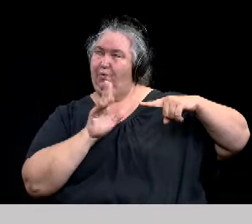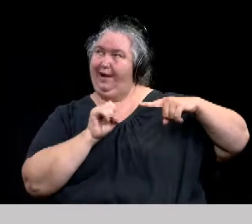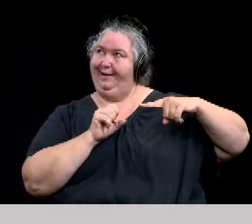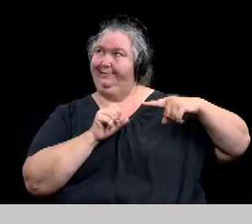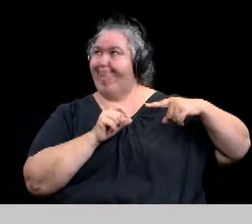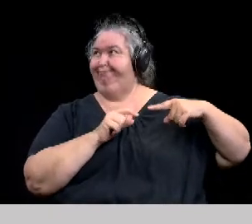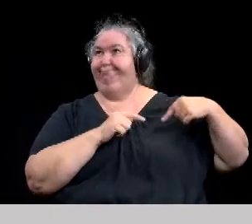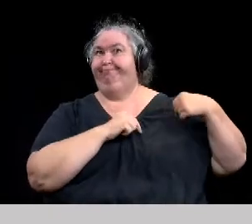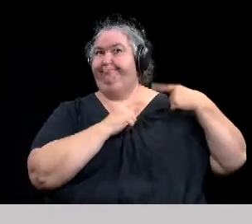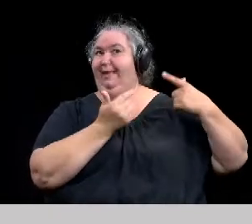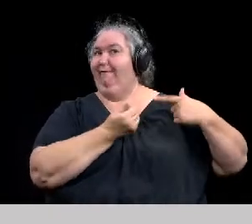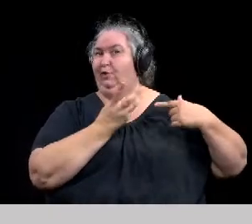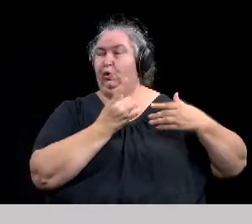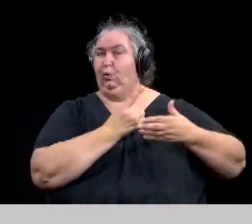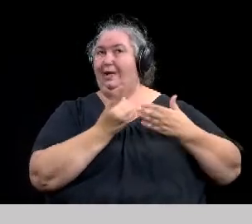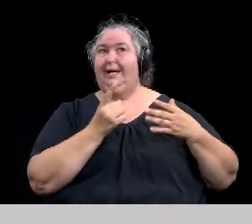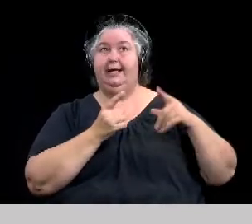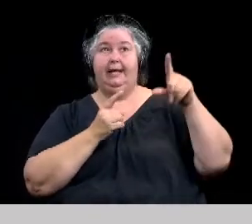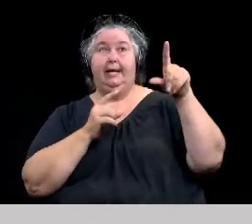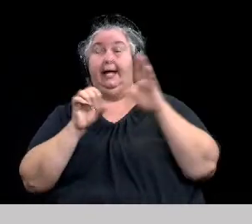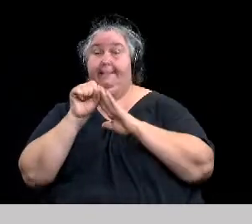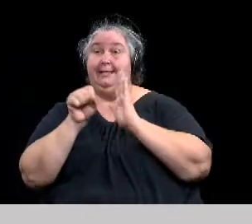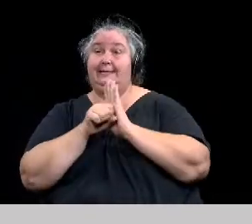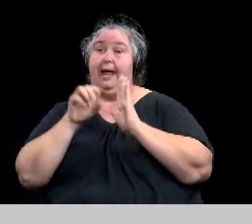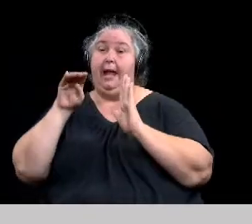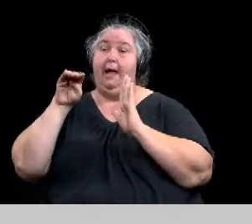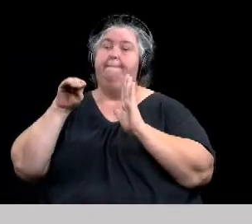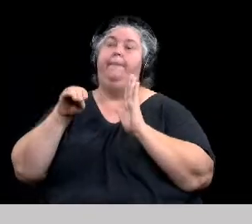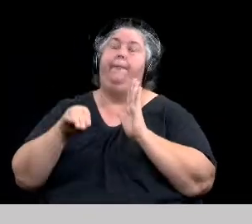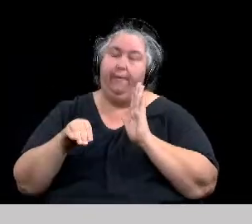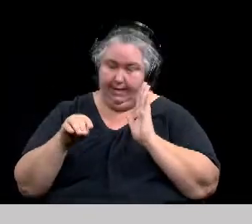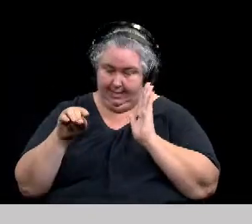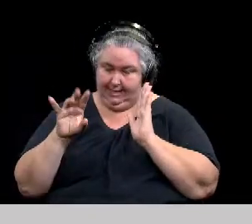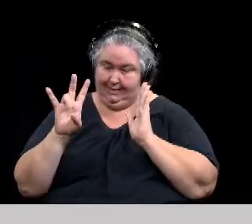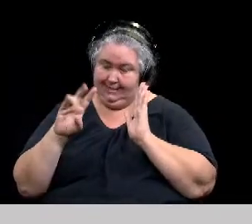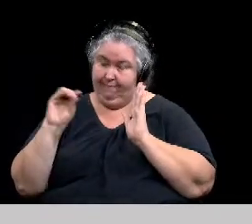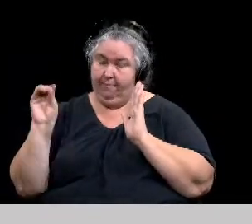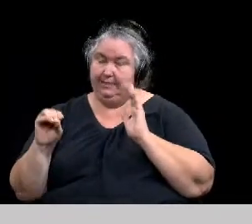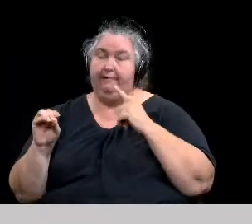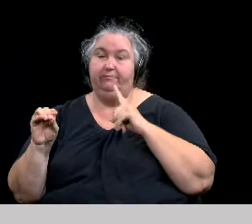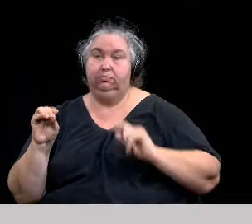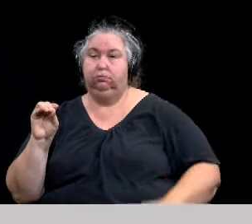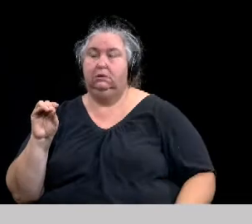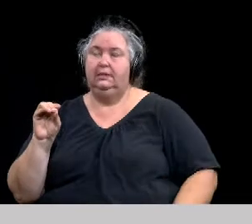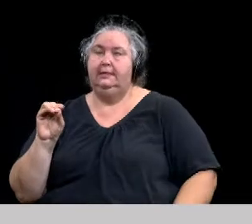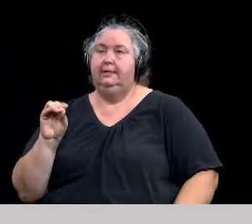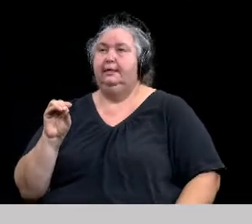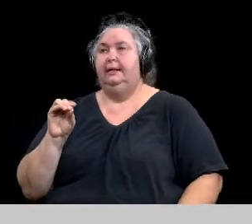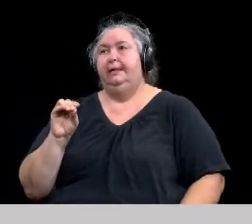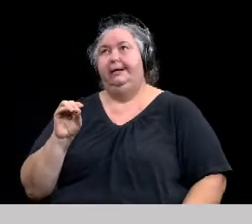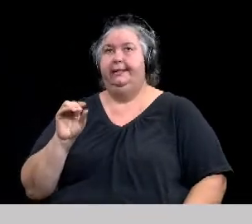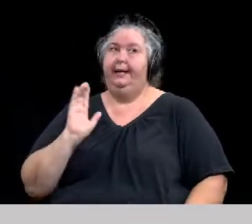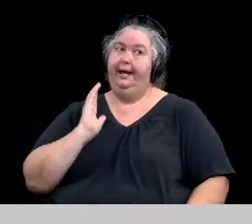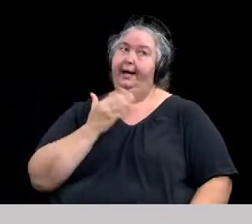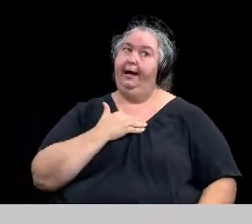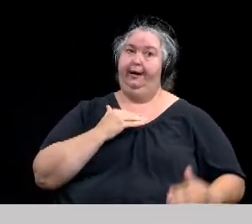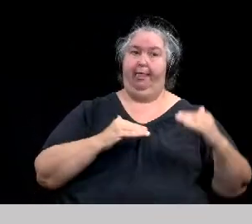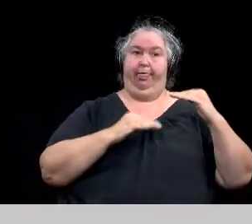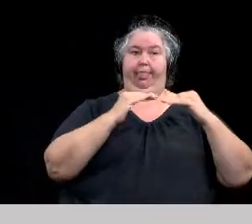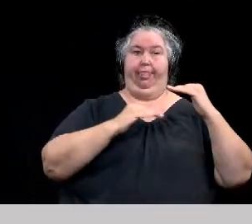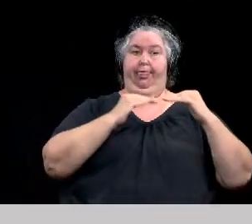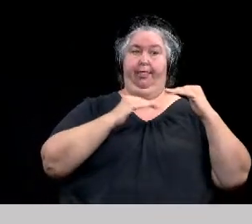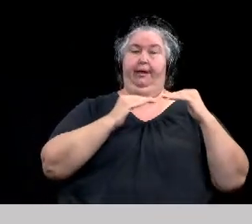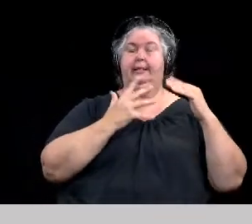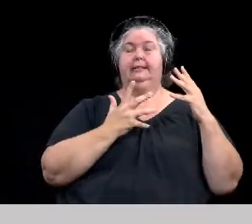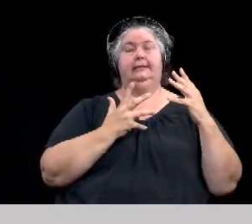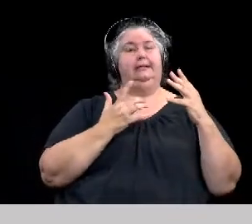weeks. The state has dipped down to 7%. And again, kind of where our thresholds are, we